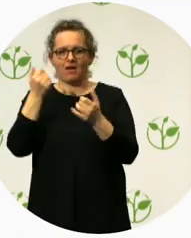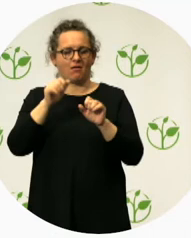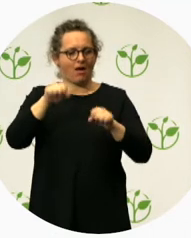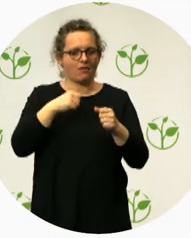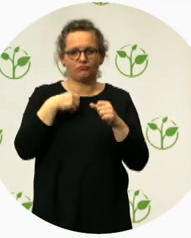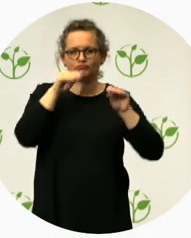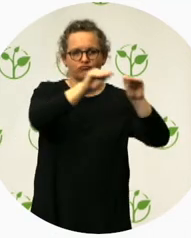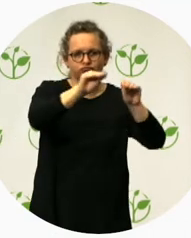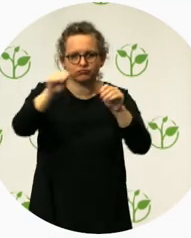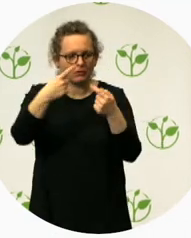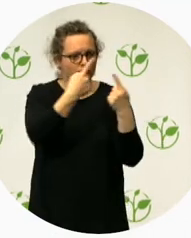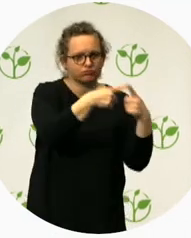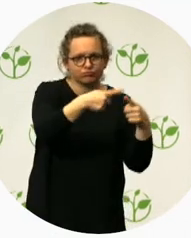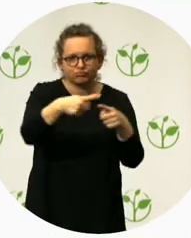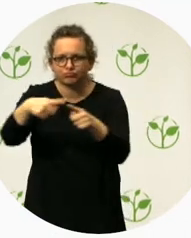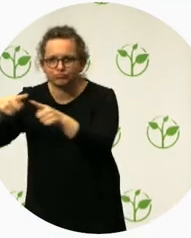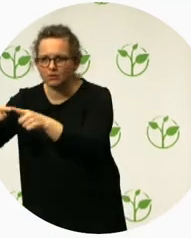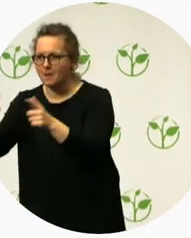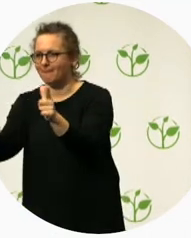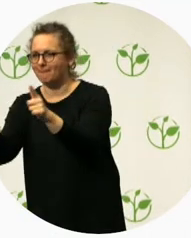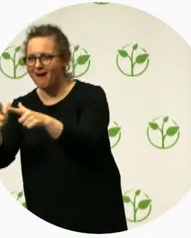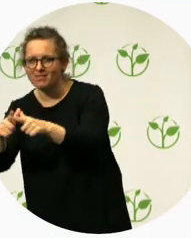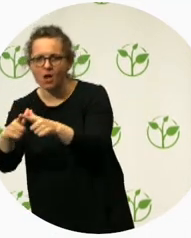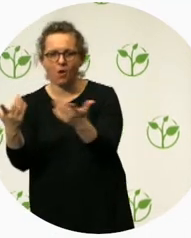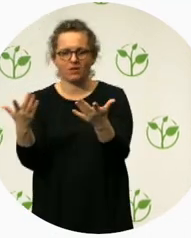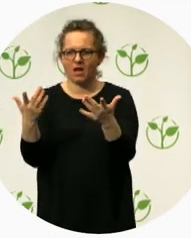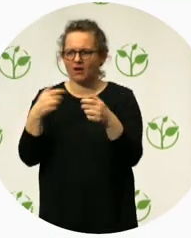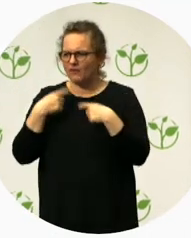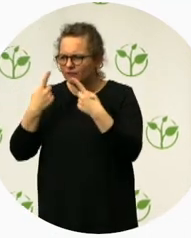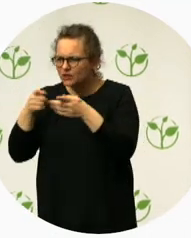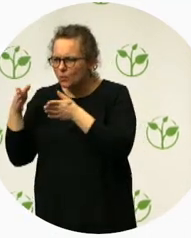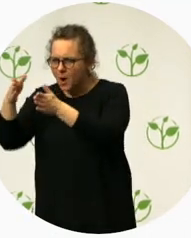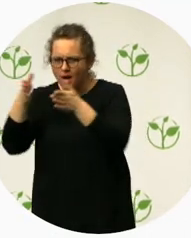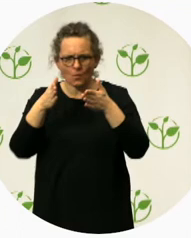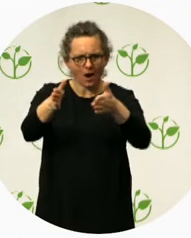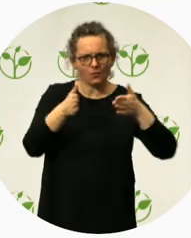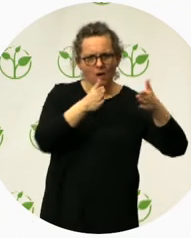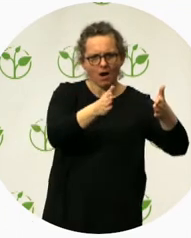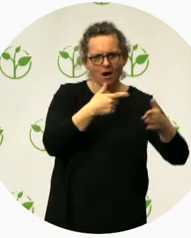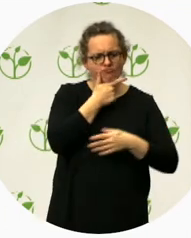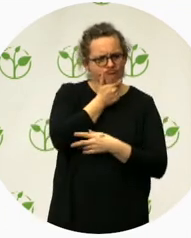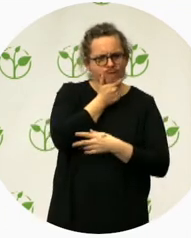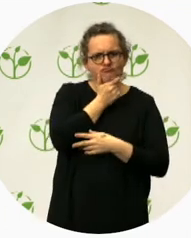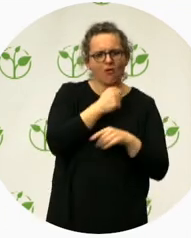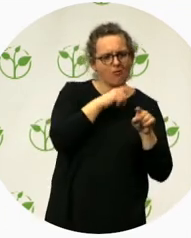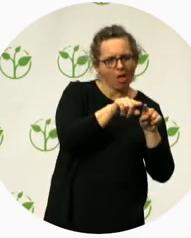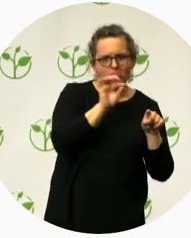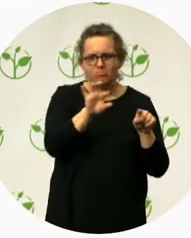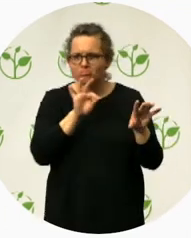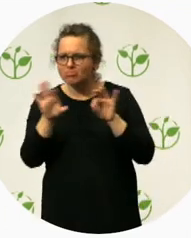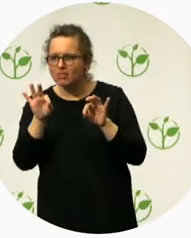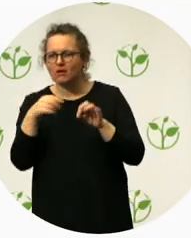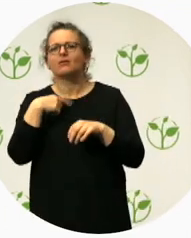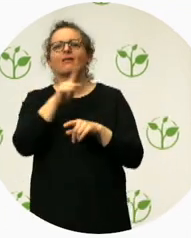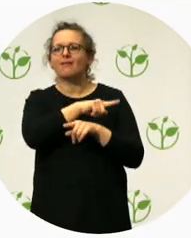pedagogical approaches so that everyone can really learn. But I think it's also important to